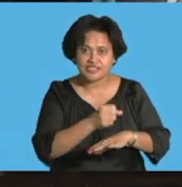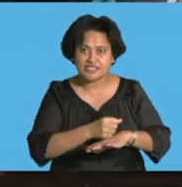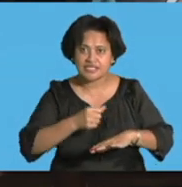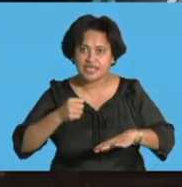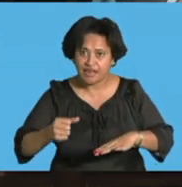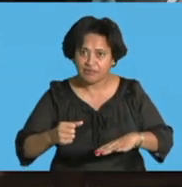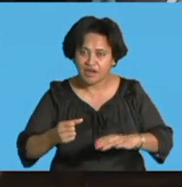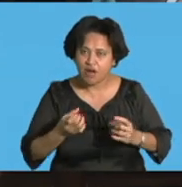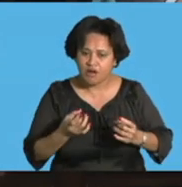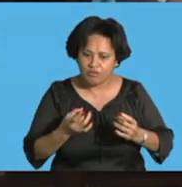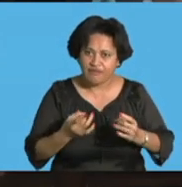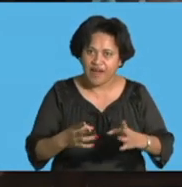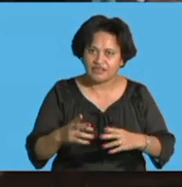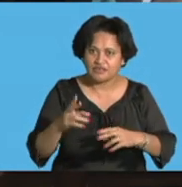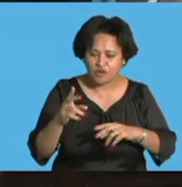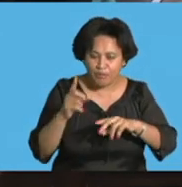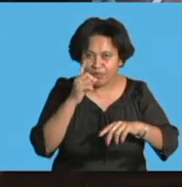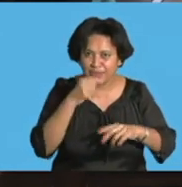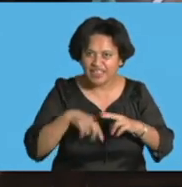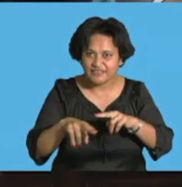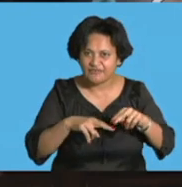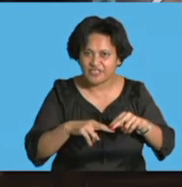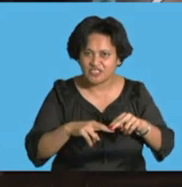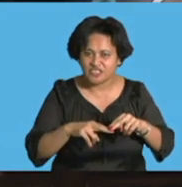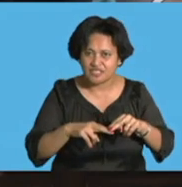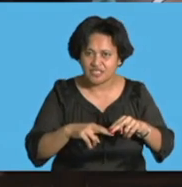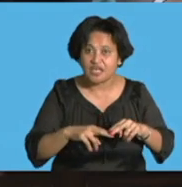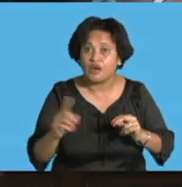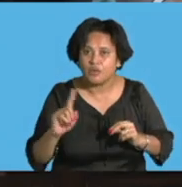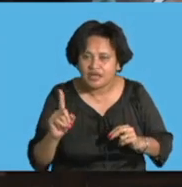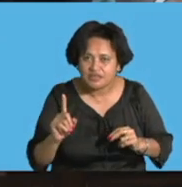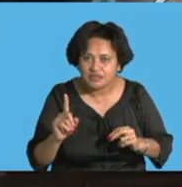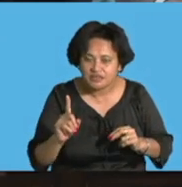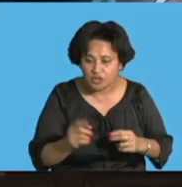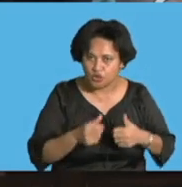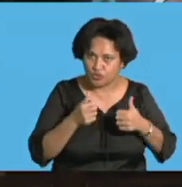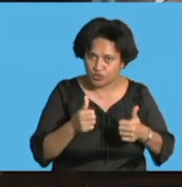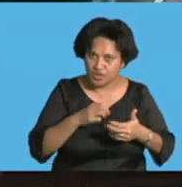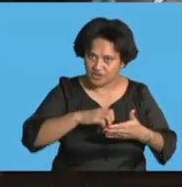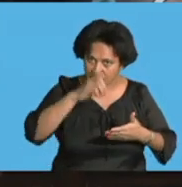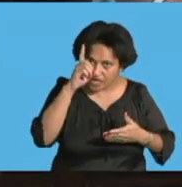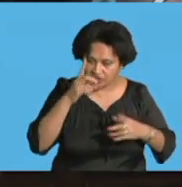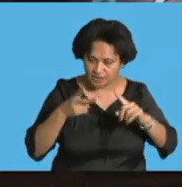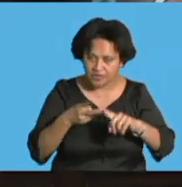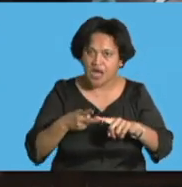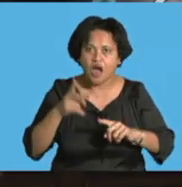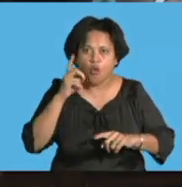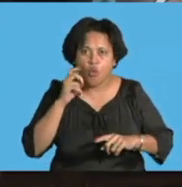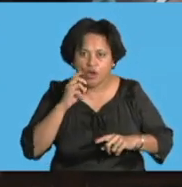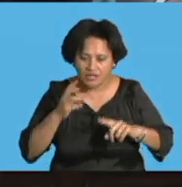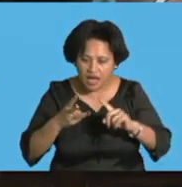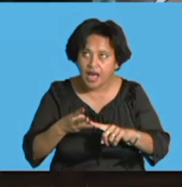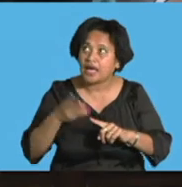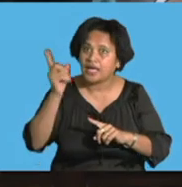them most. That is affordable and accessible education, water supply, electricity, better roads